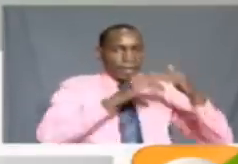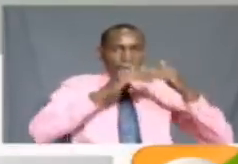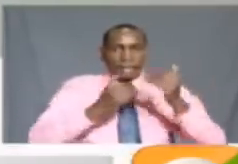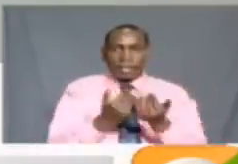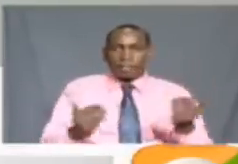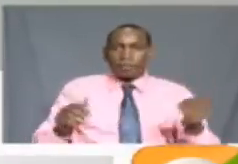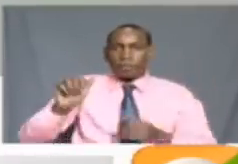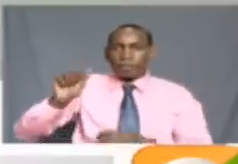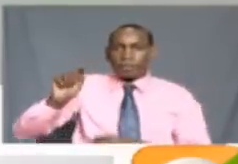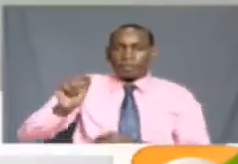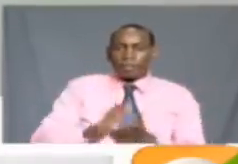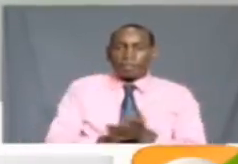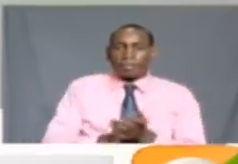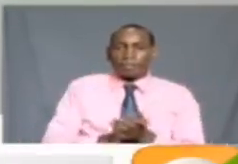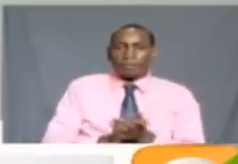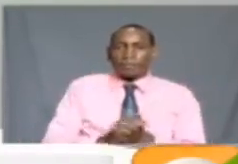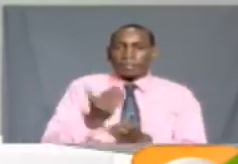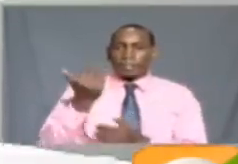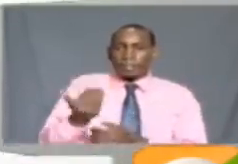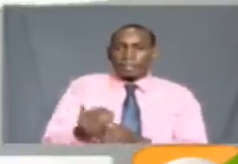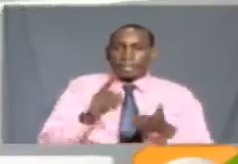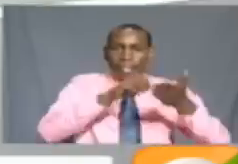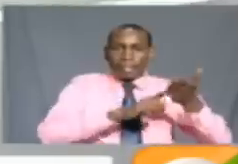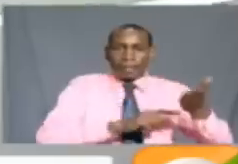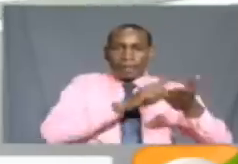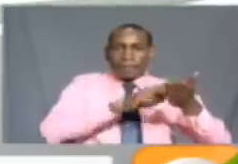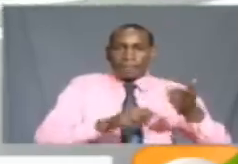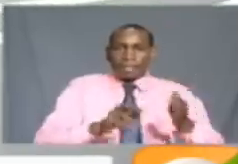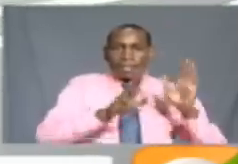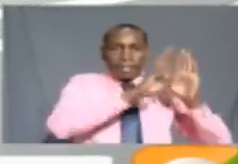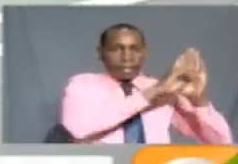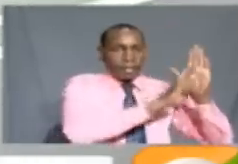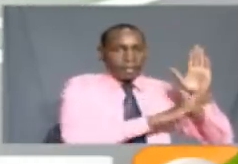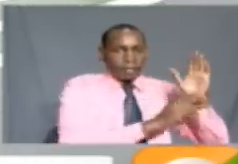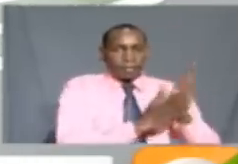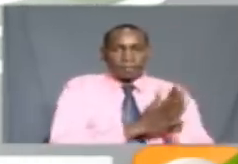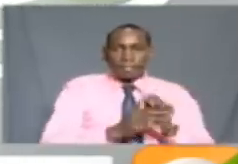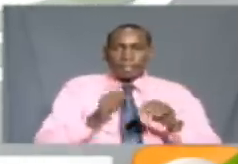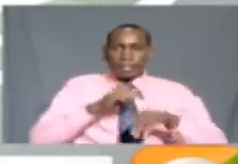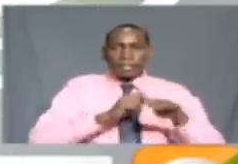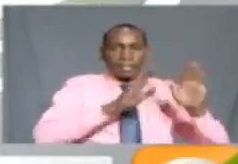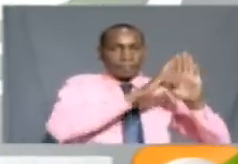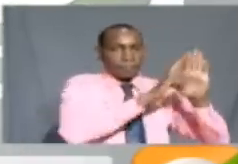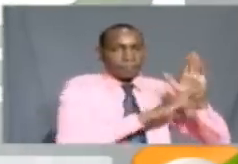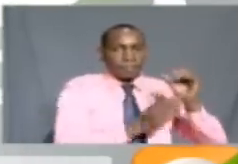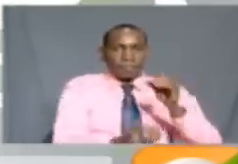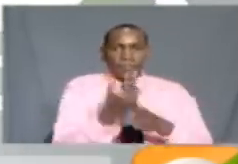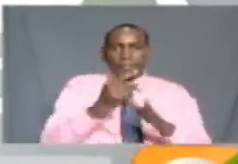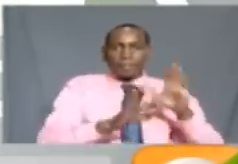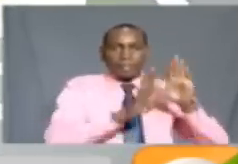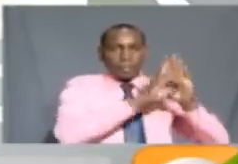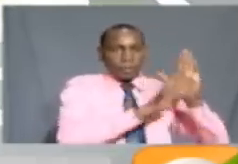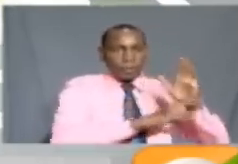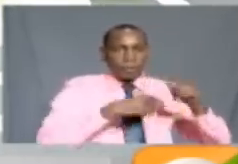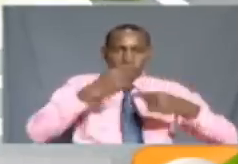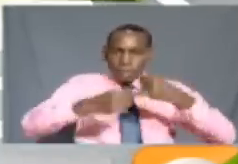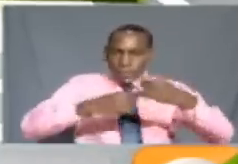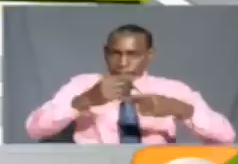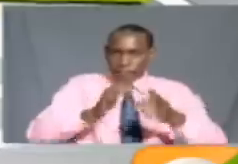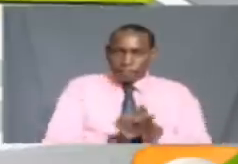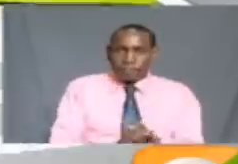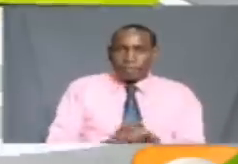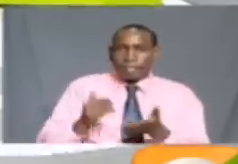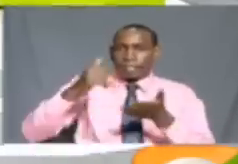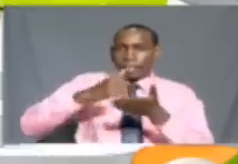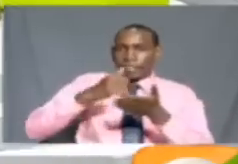that are called the Child Offender Rules. While the guidelines are being formulated, these rules are still in force. And part